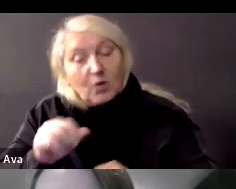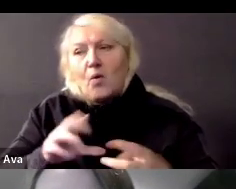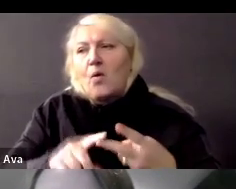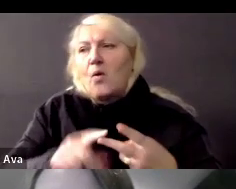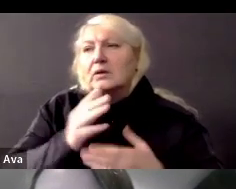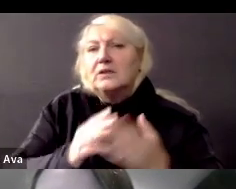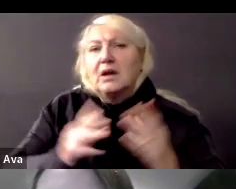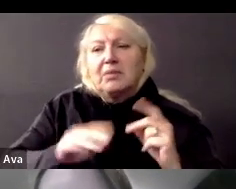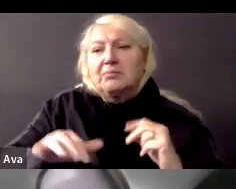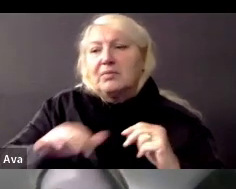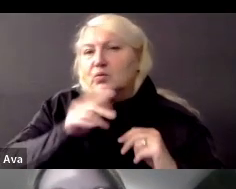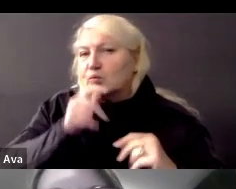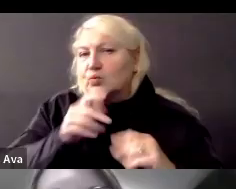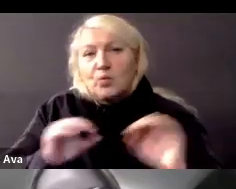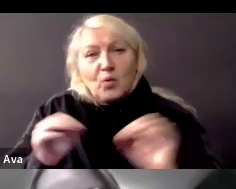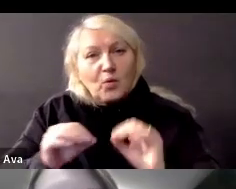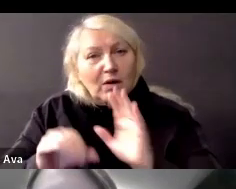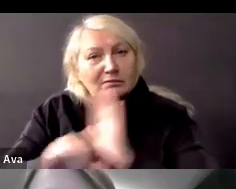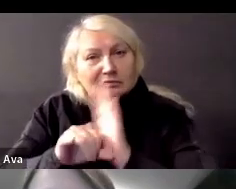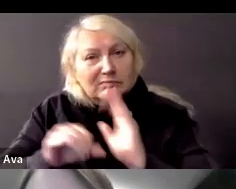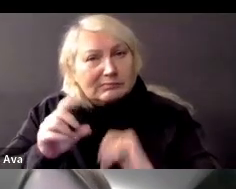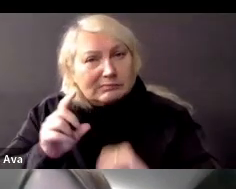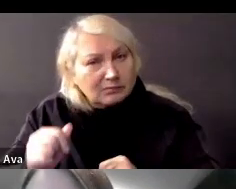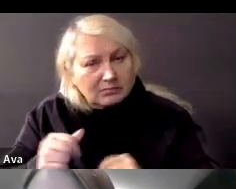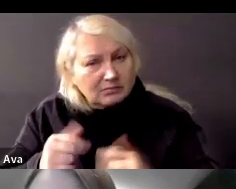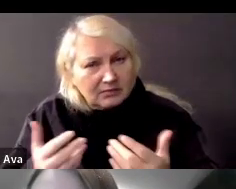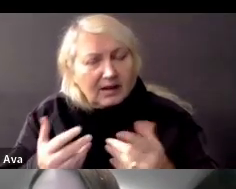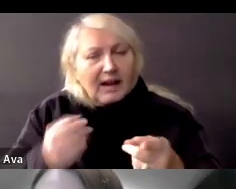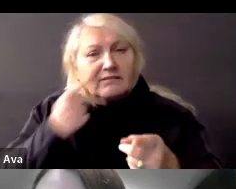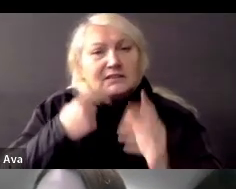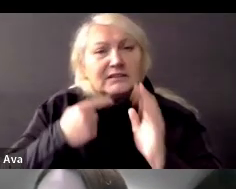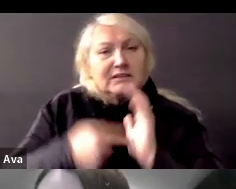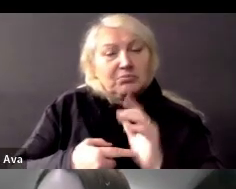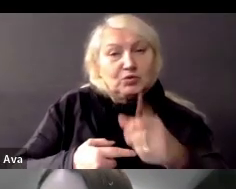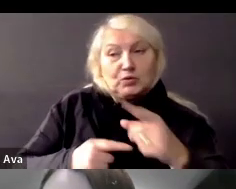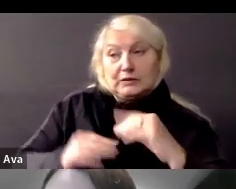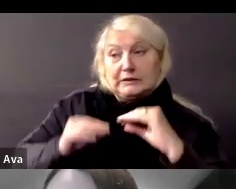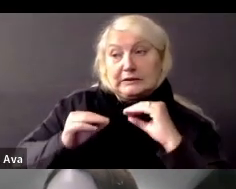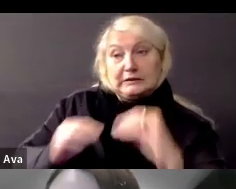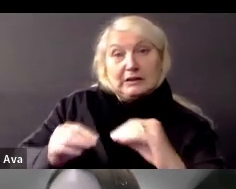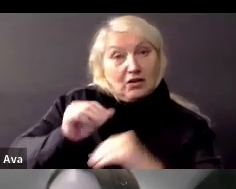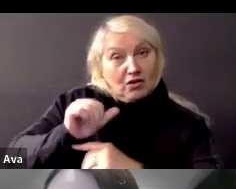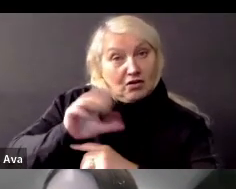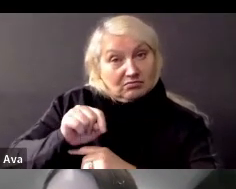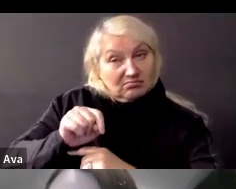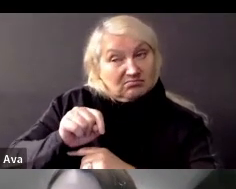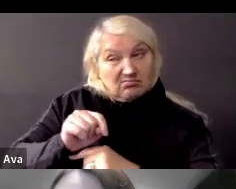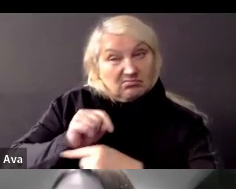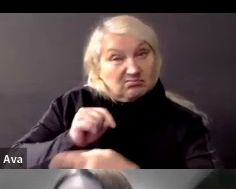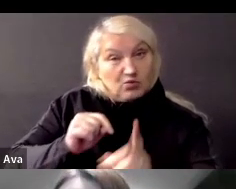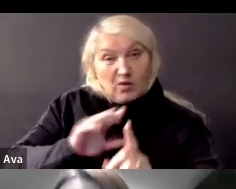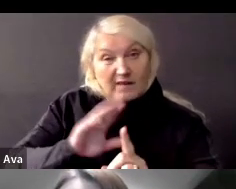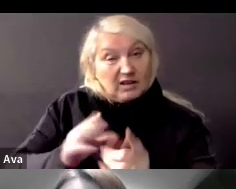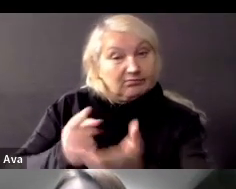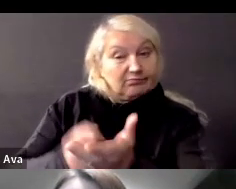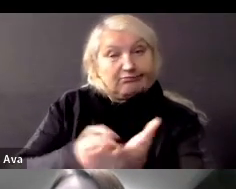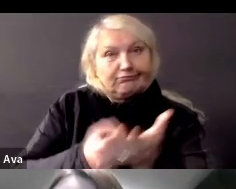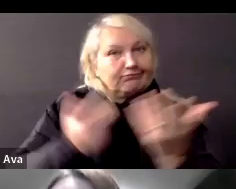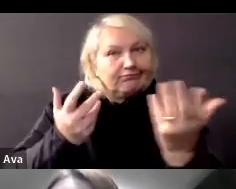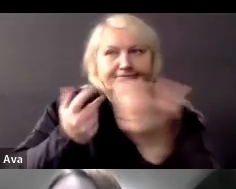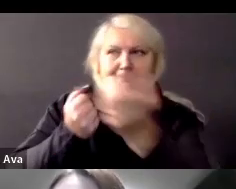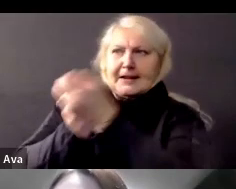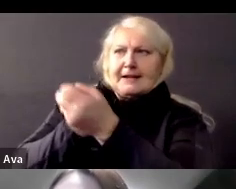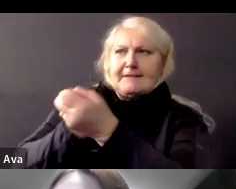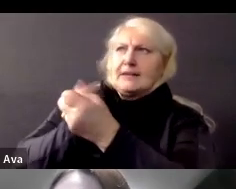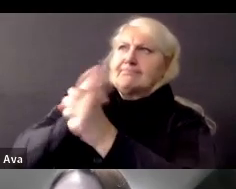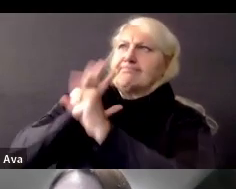as having a disability? When you teach people art, does the topic of advocacy ever come in? Like, do you ever kind of